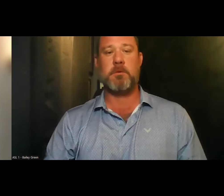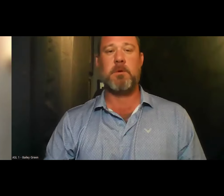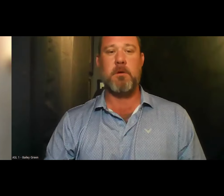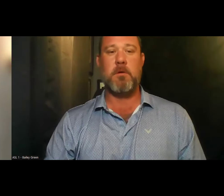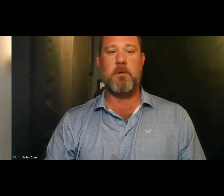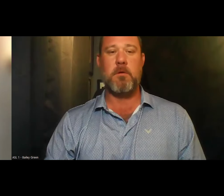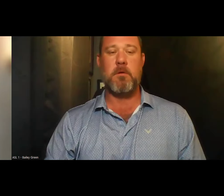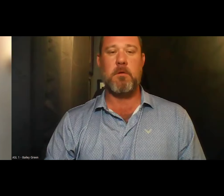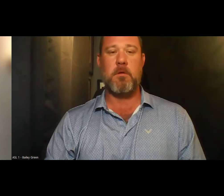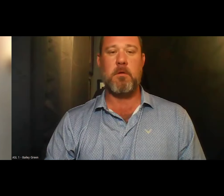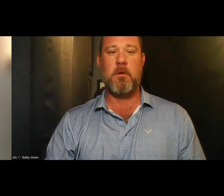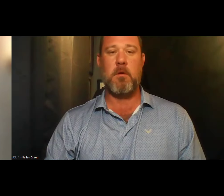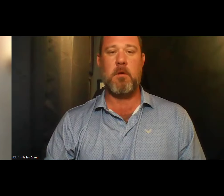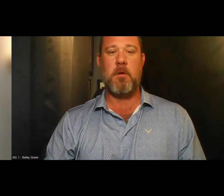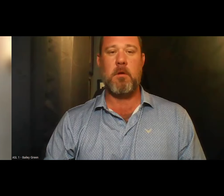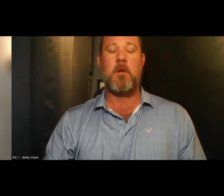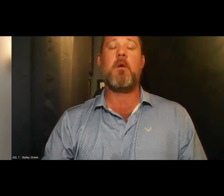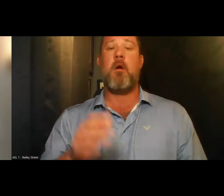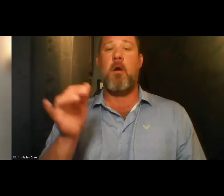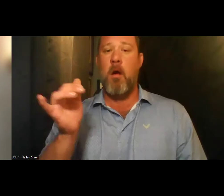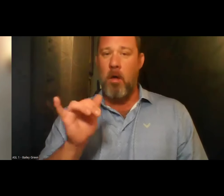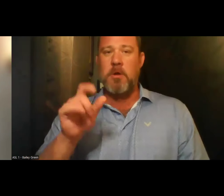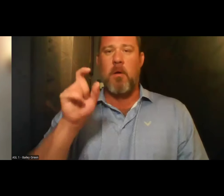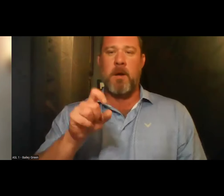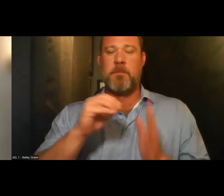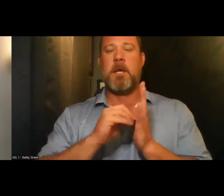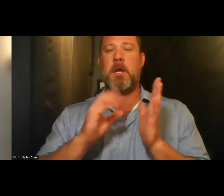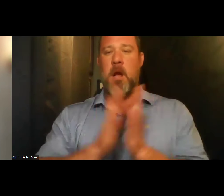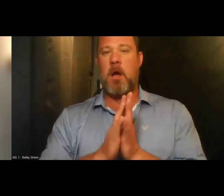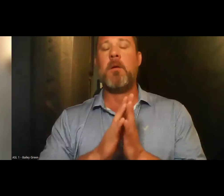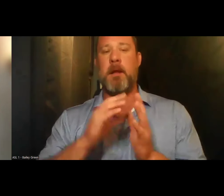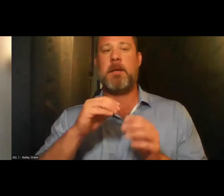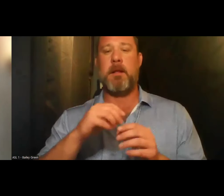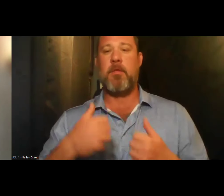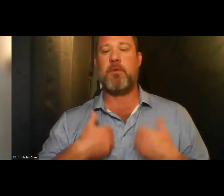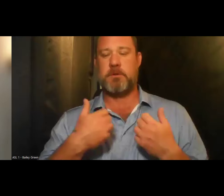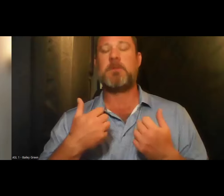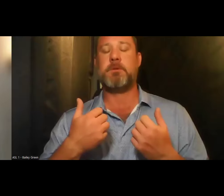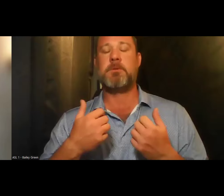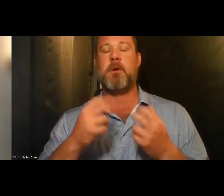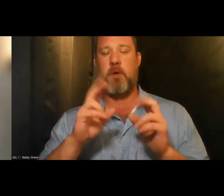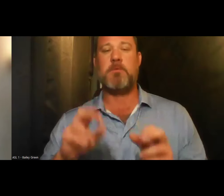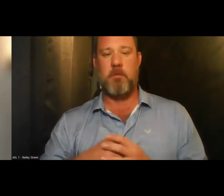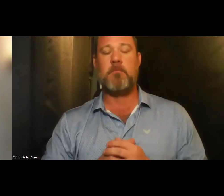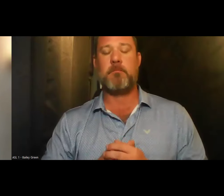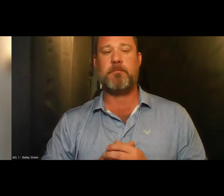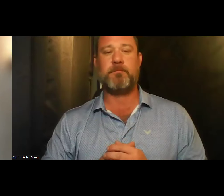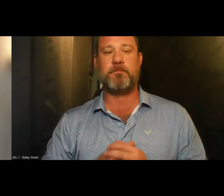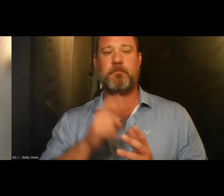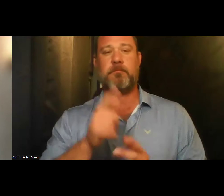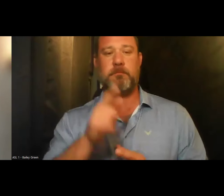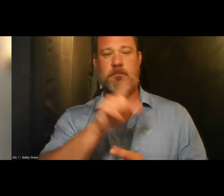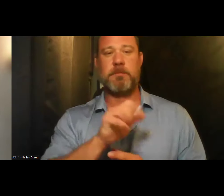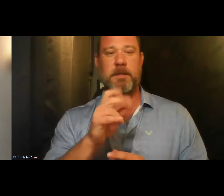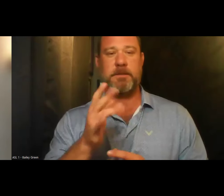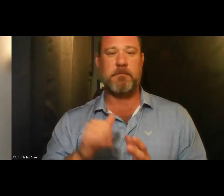facility. And this also must all be documented in the resident's reappraisal. And I'll turn it back to